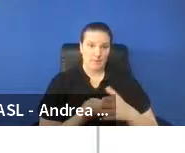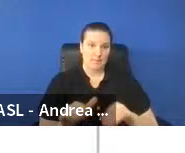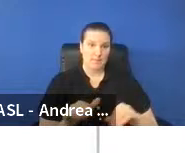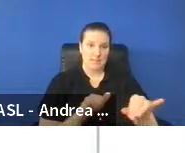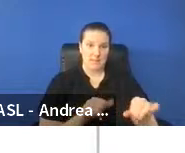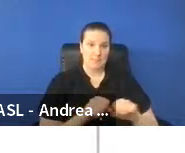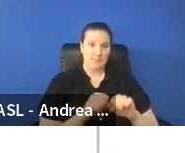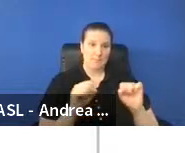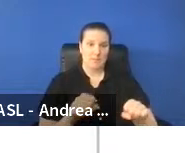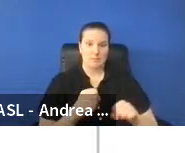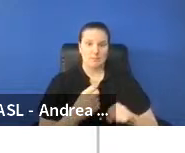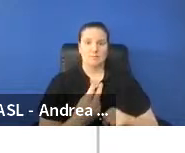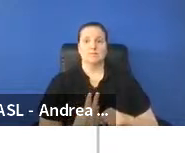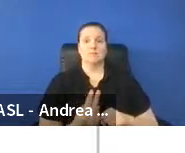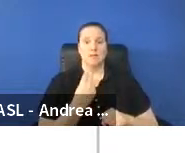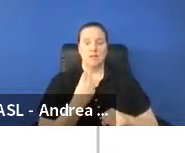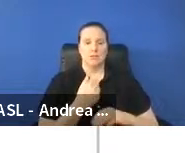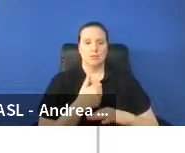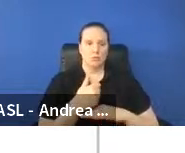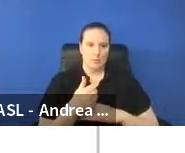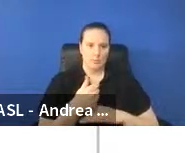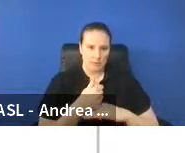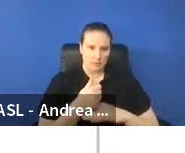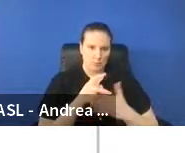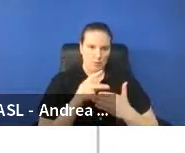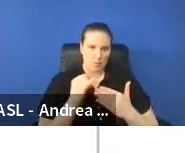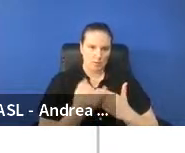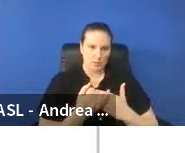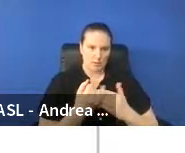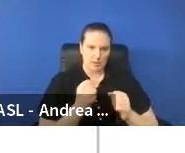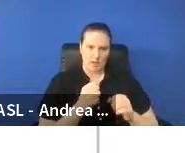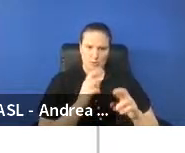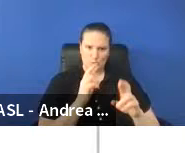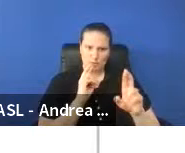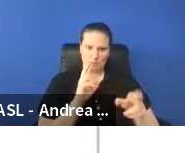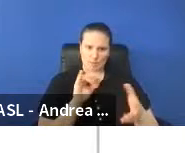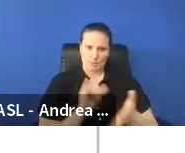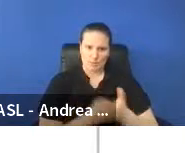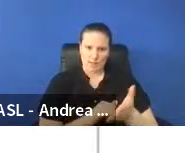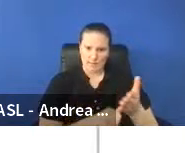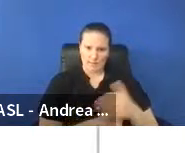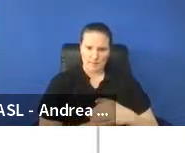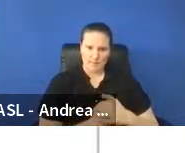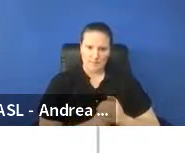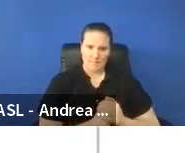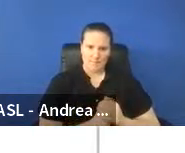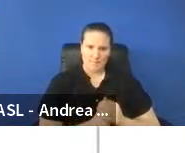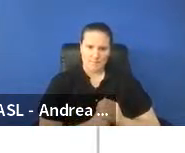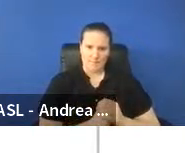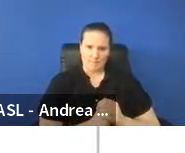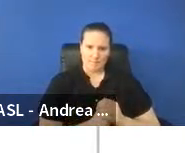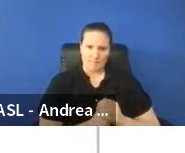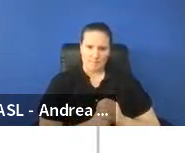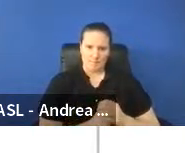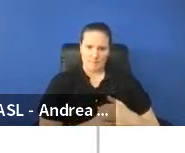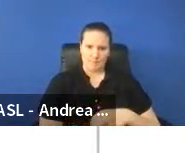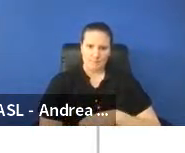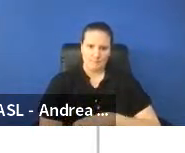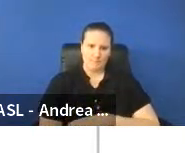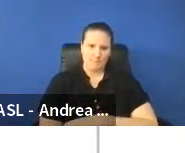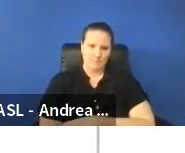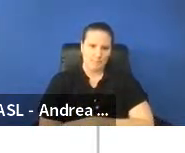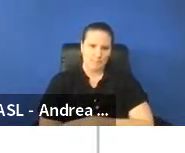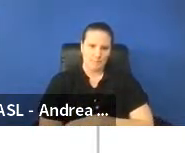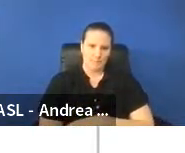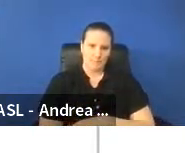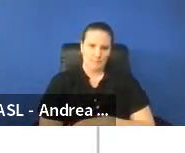always end up stuck with transportation projects. Could you respond to that? Yes, we're hopeful.